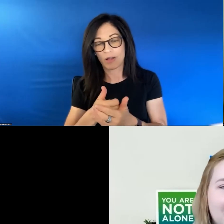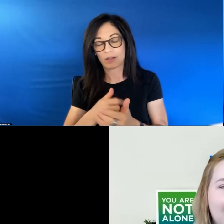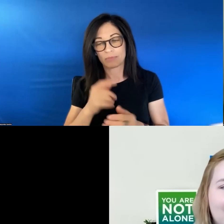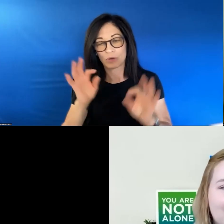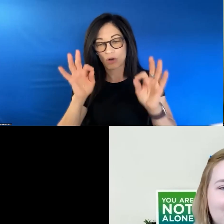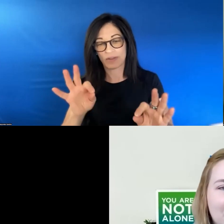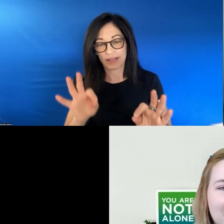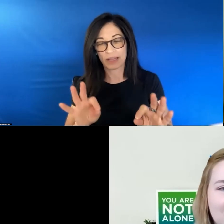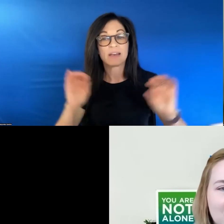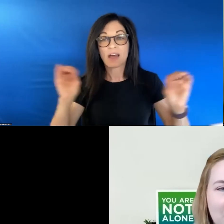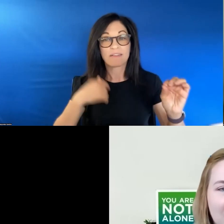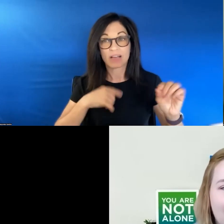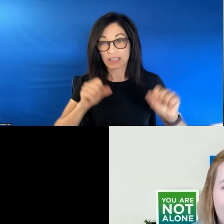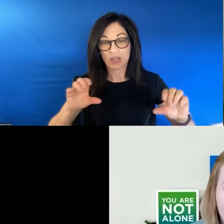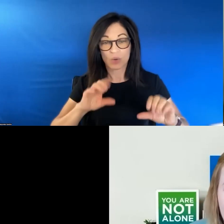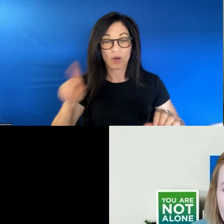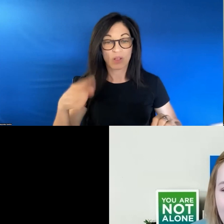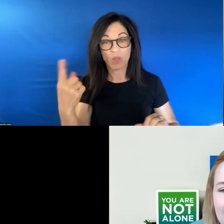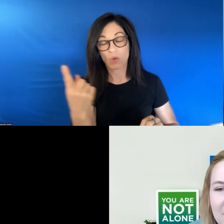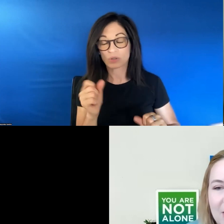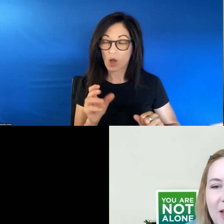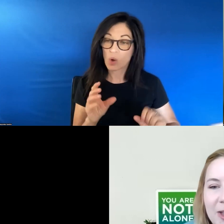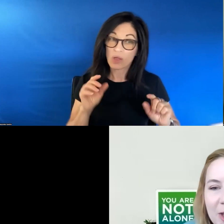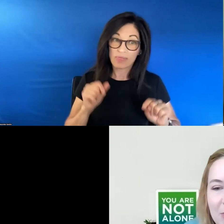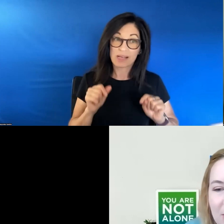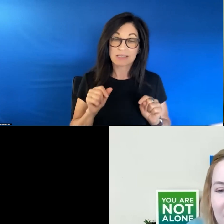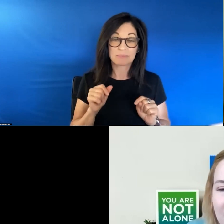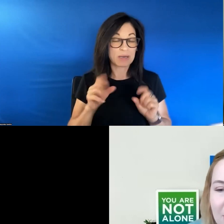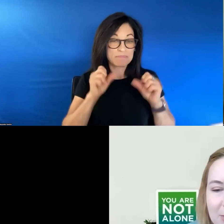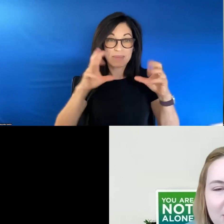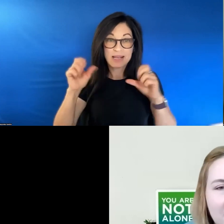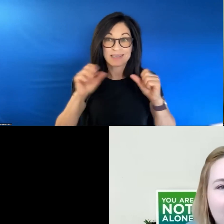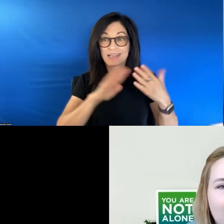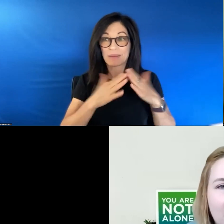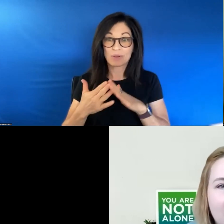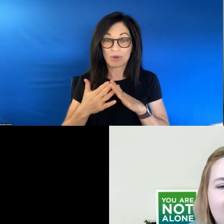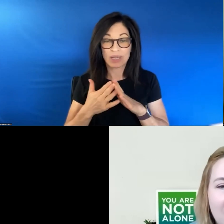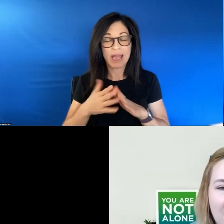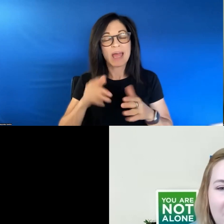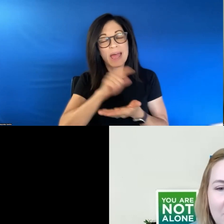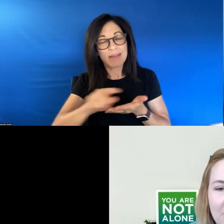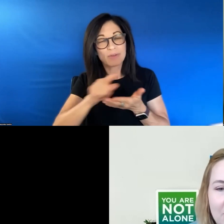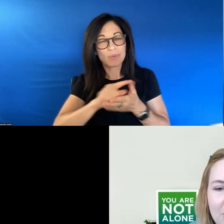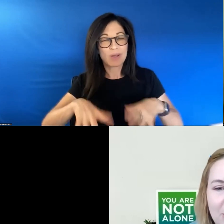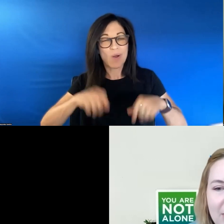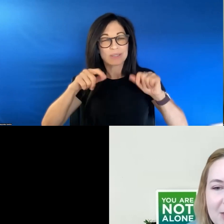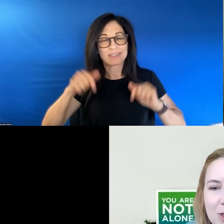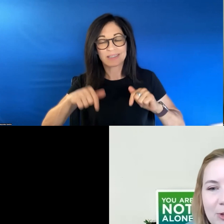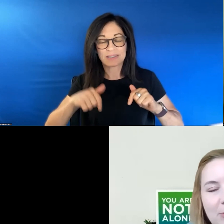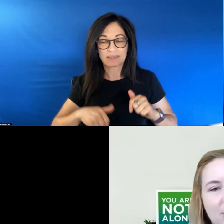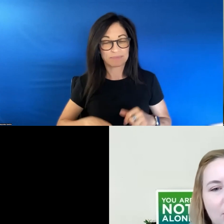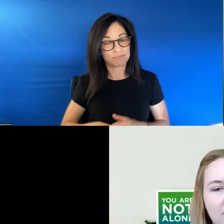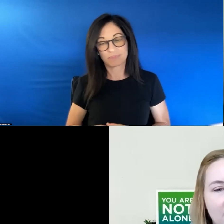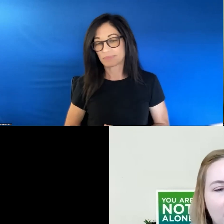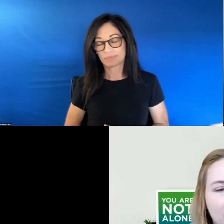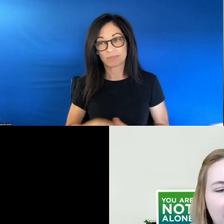alone. So it's just been such an amazing community here, hosted every week. And really, it